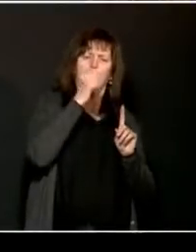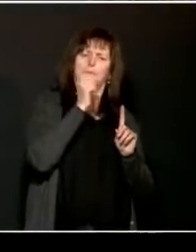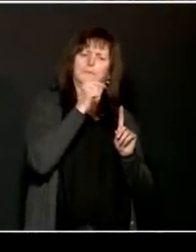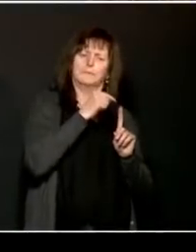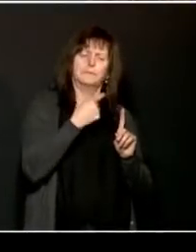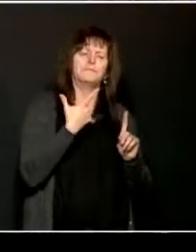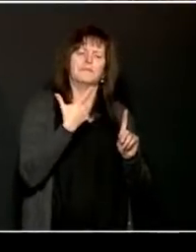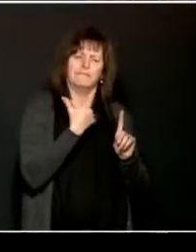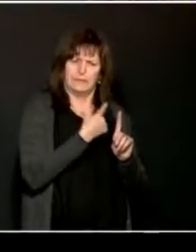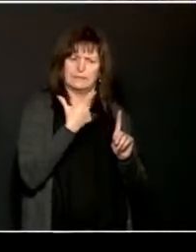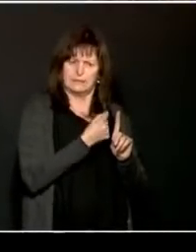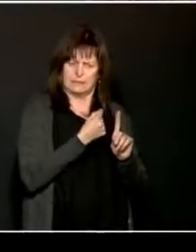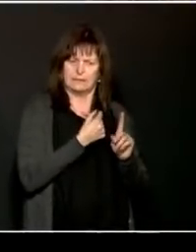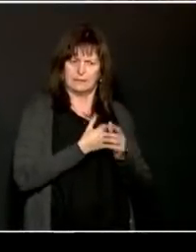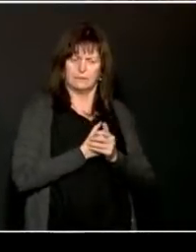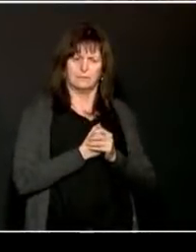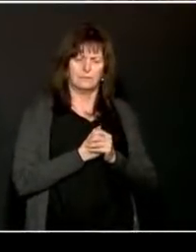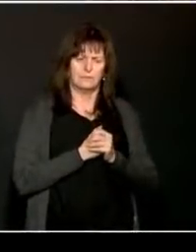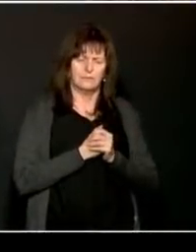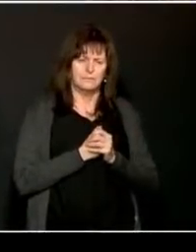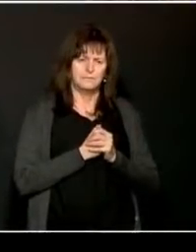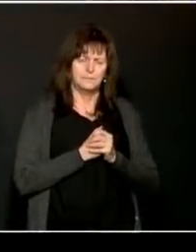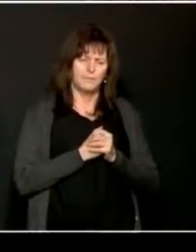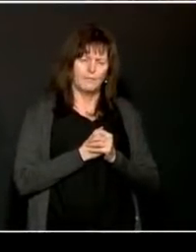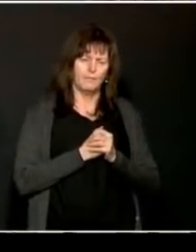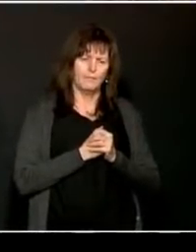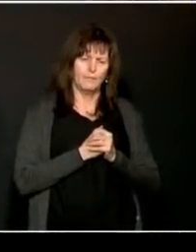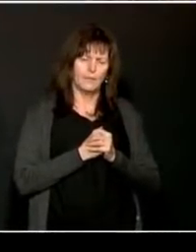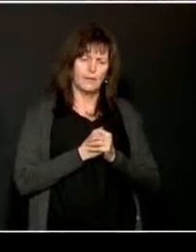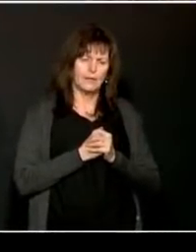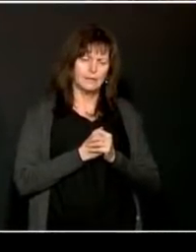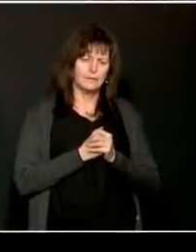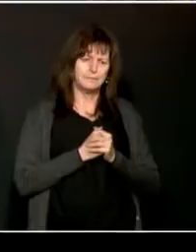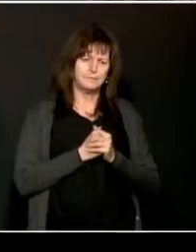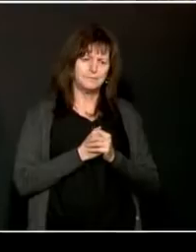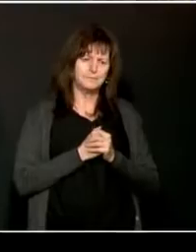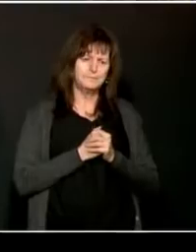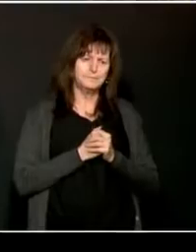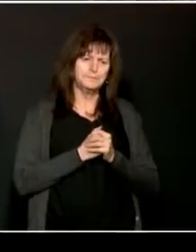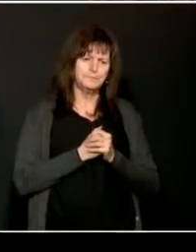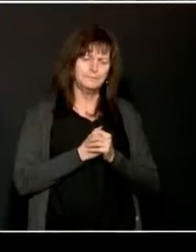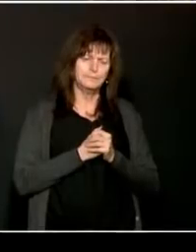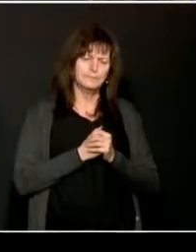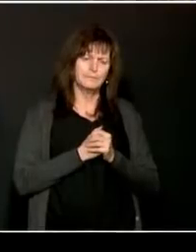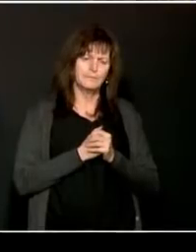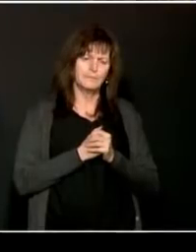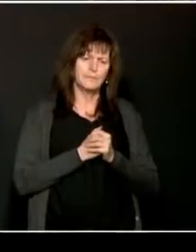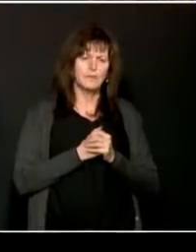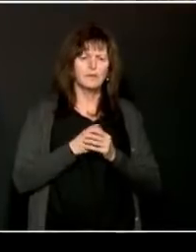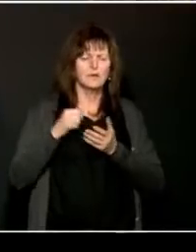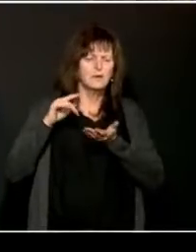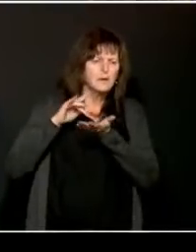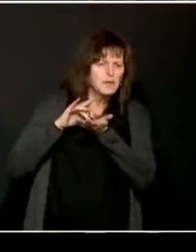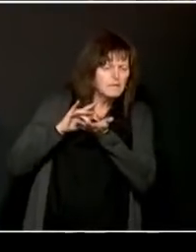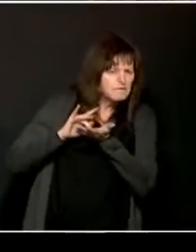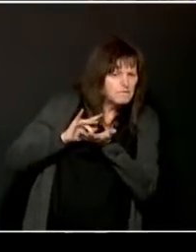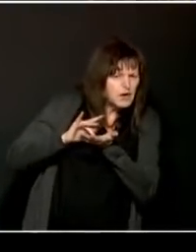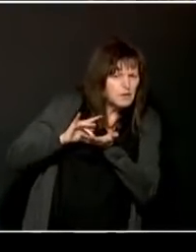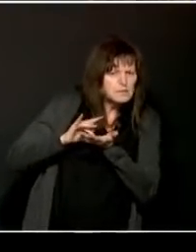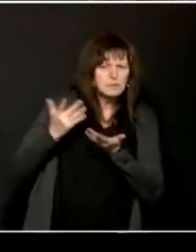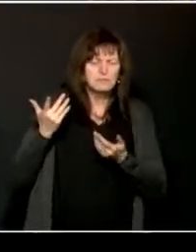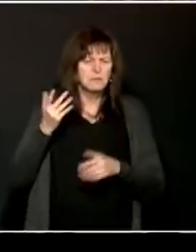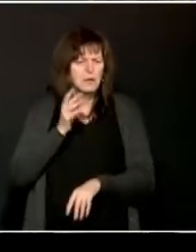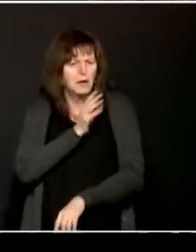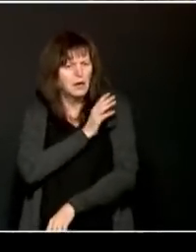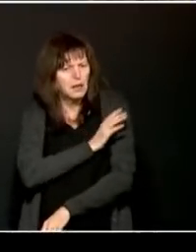from the previous question. If they're holding back vaccines, like when you say they're holding back, sometimes there's an emergency. So what would that